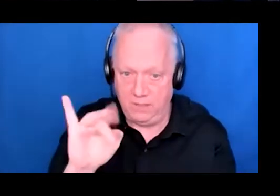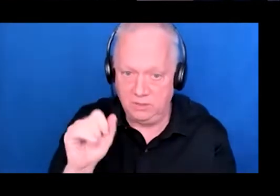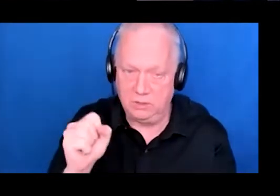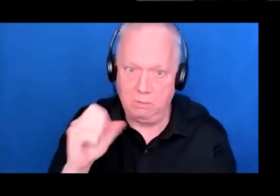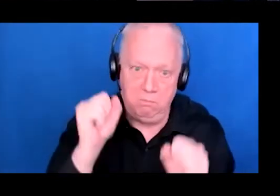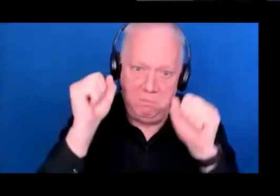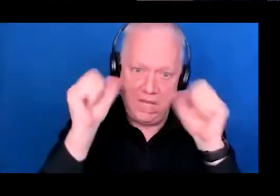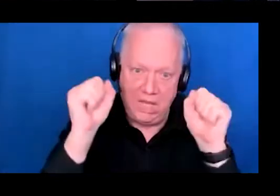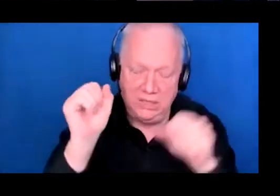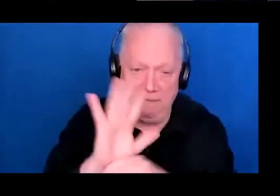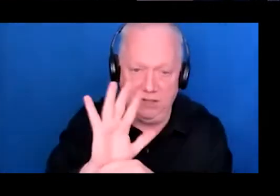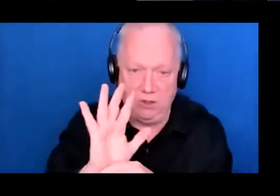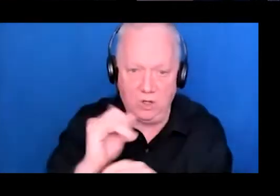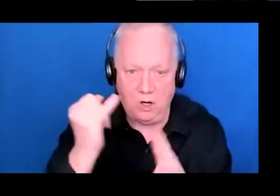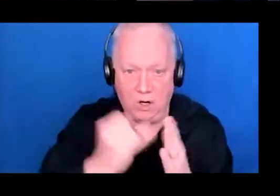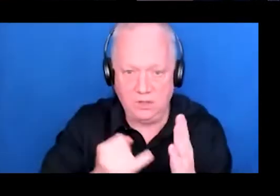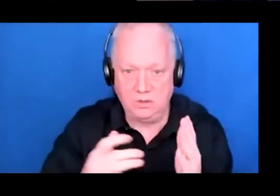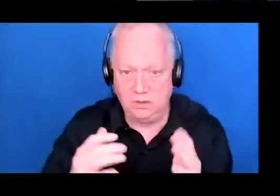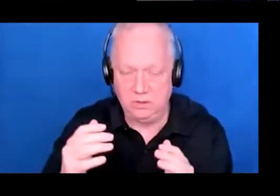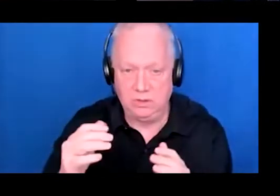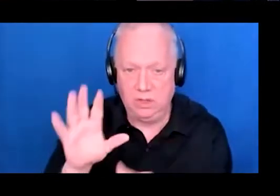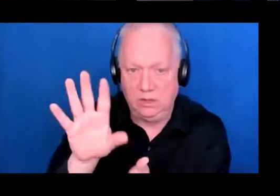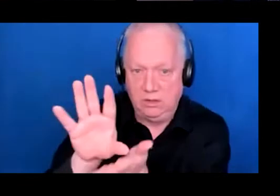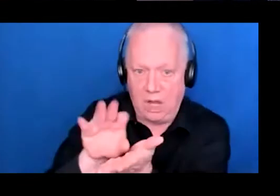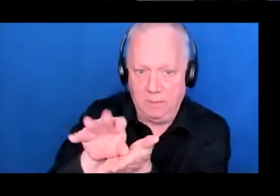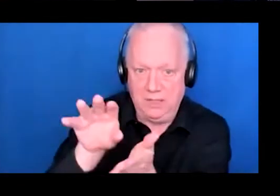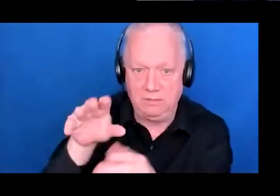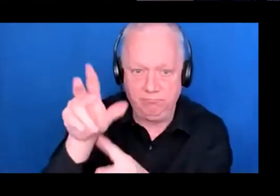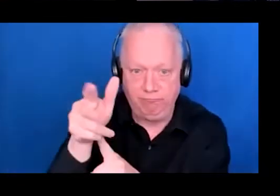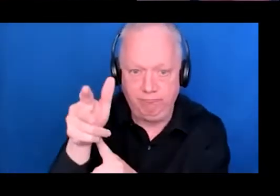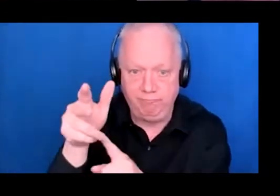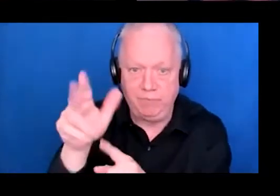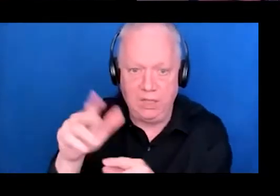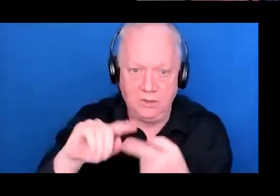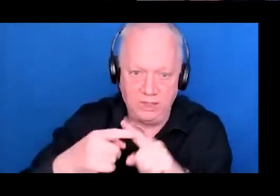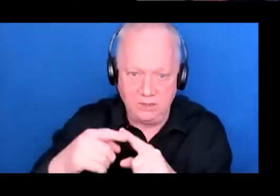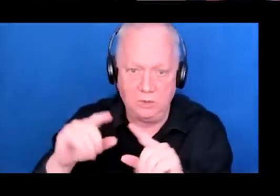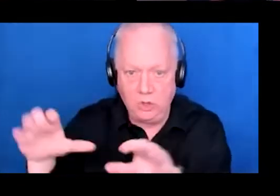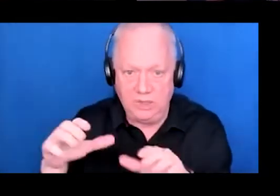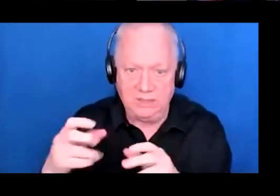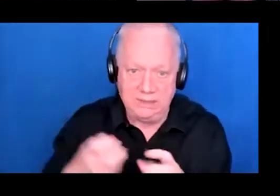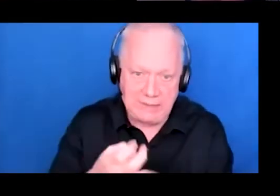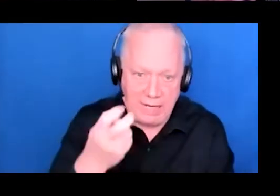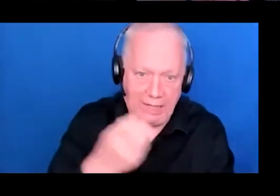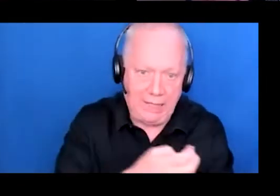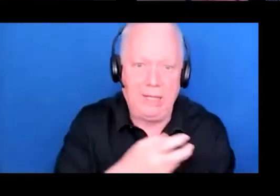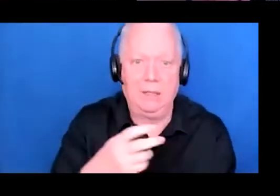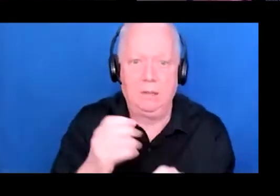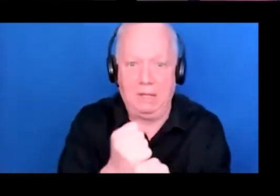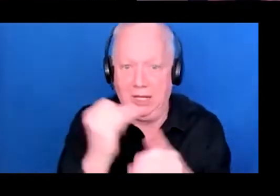artist and had documented so much of what Bill and his friends were doing, skating, making art.